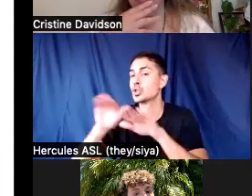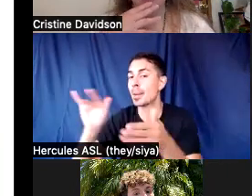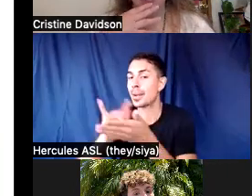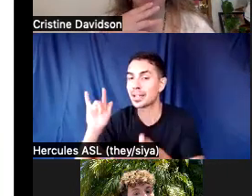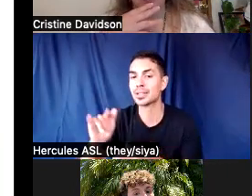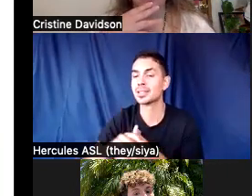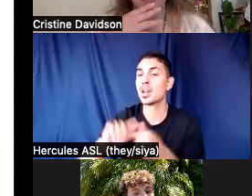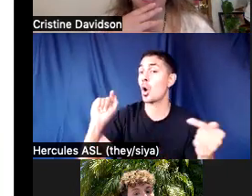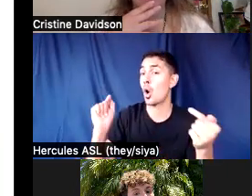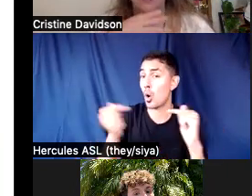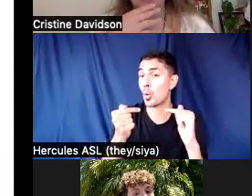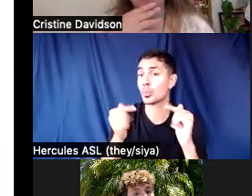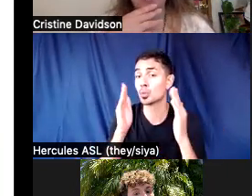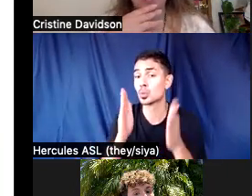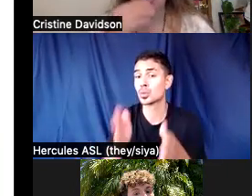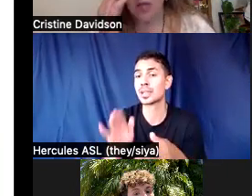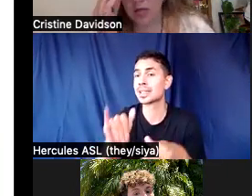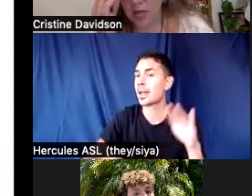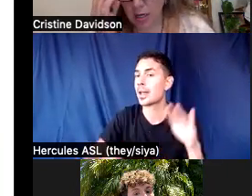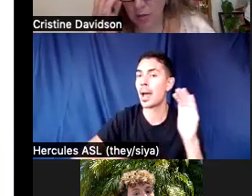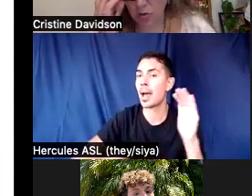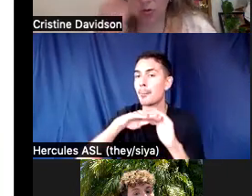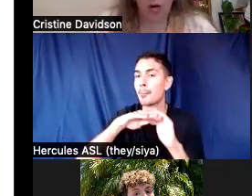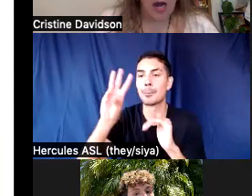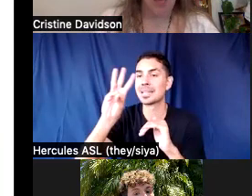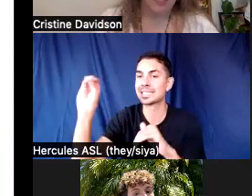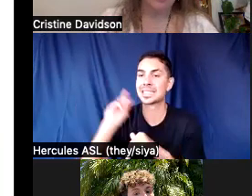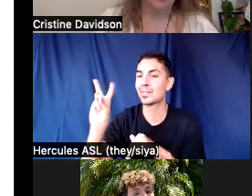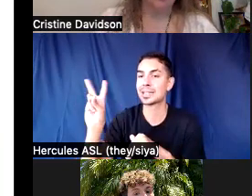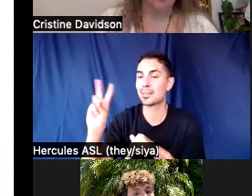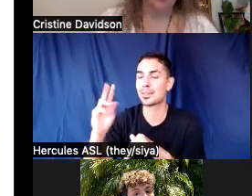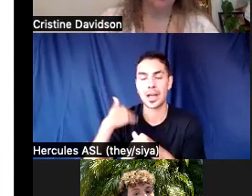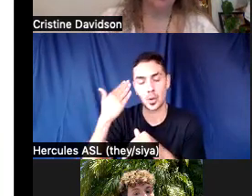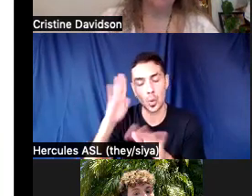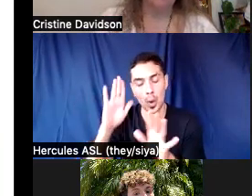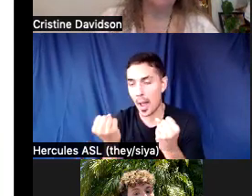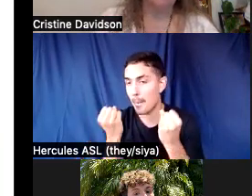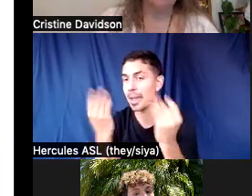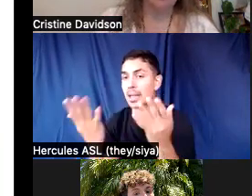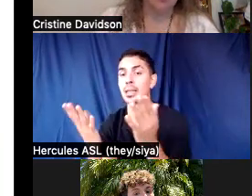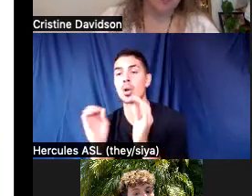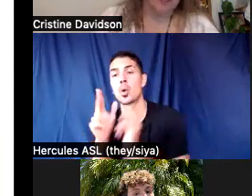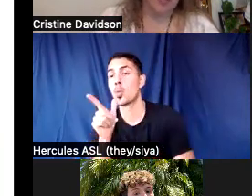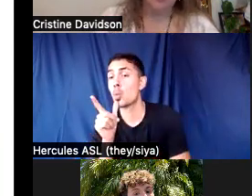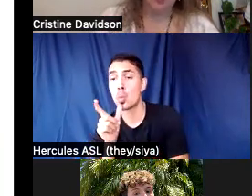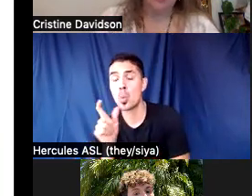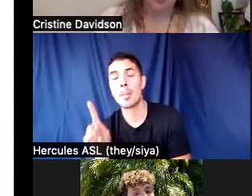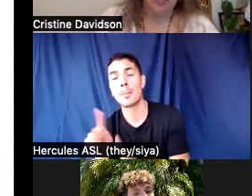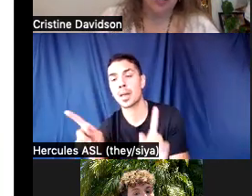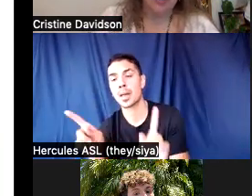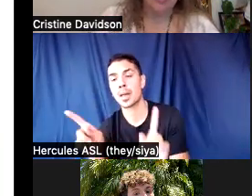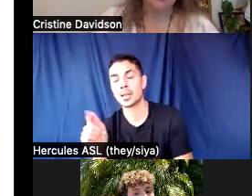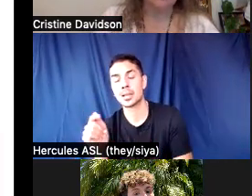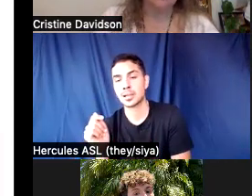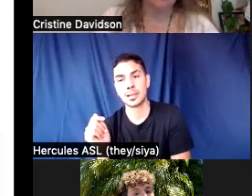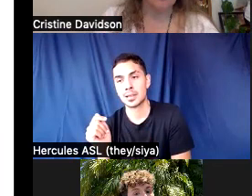have like upwards of 60 victims. I don't know how many or who, but that's a pretty